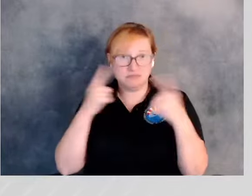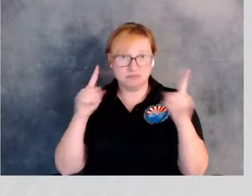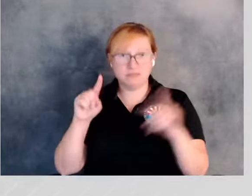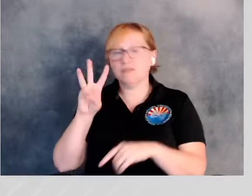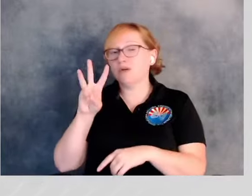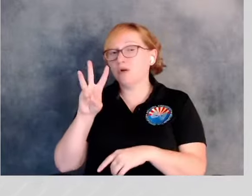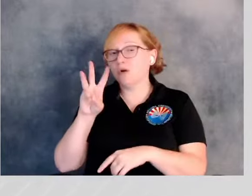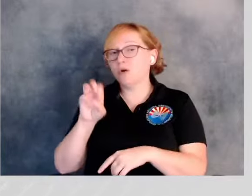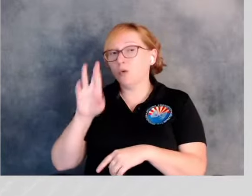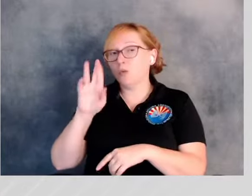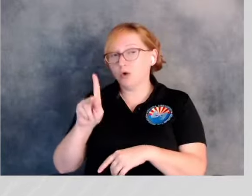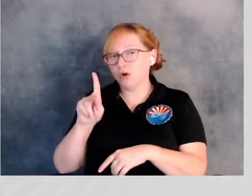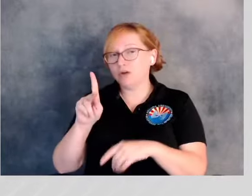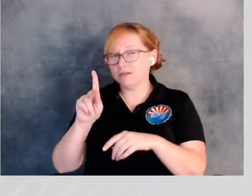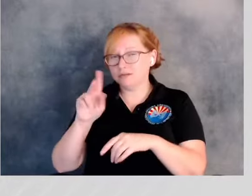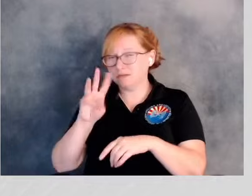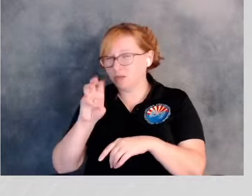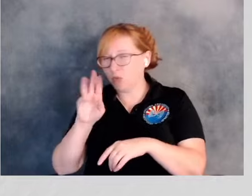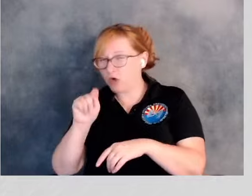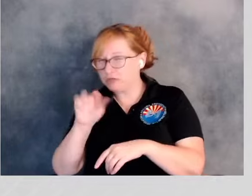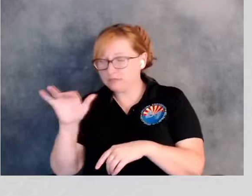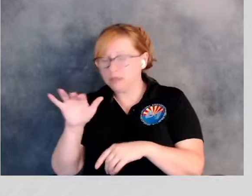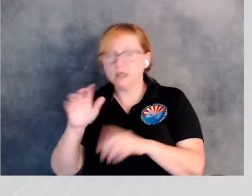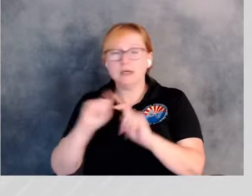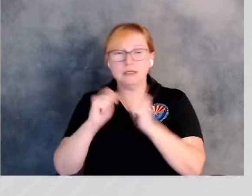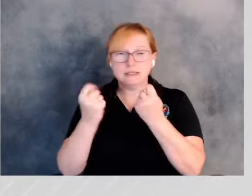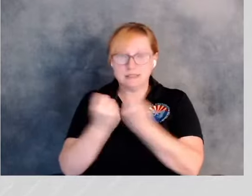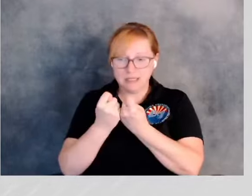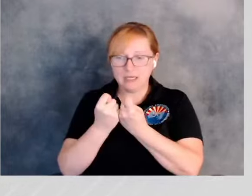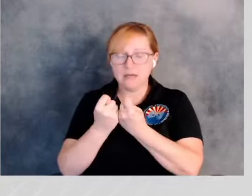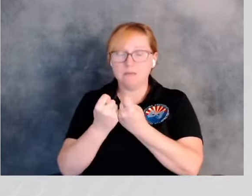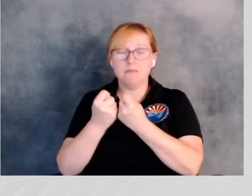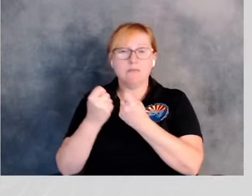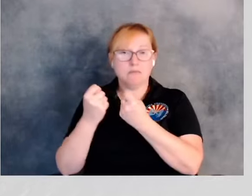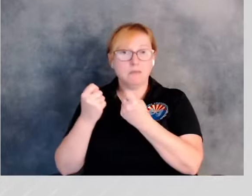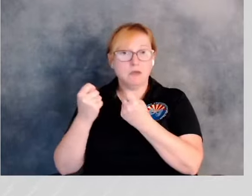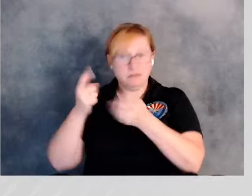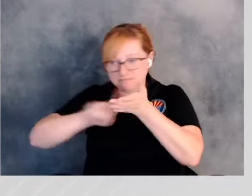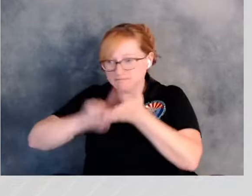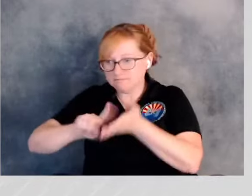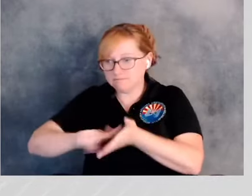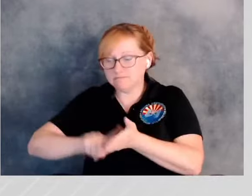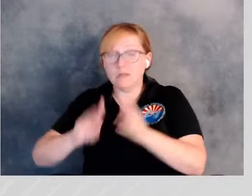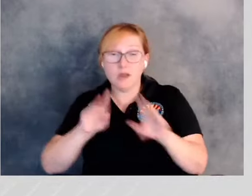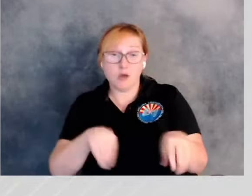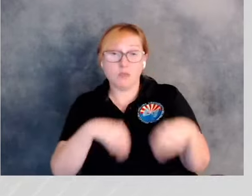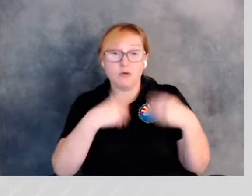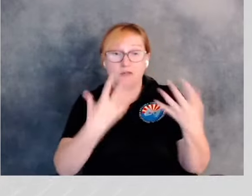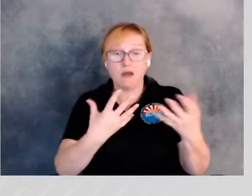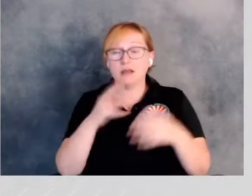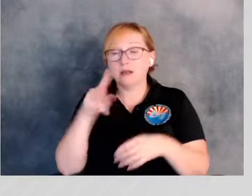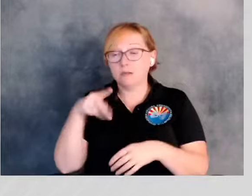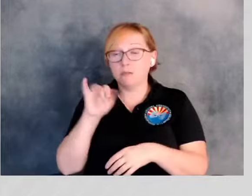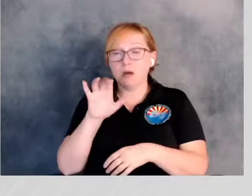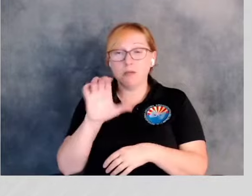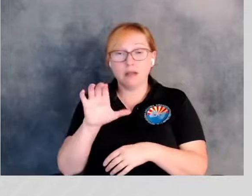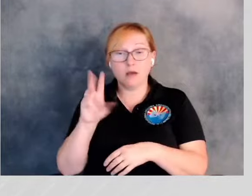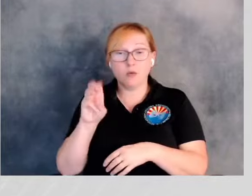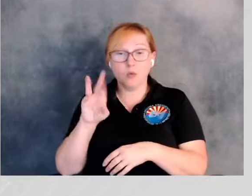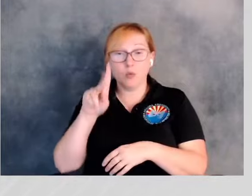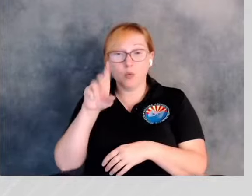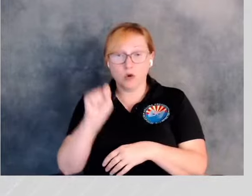provided the City of San Luis Obispo Public Works a lot of mitigation measures, some of which they had already been doing, but gave